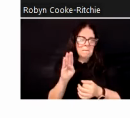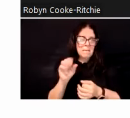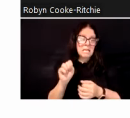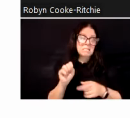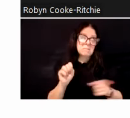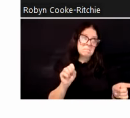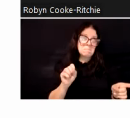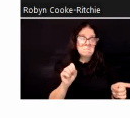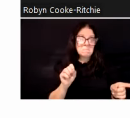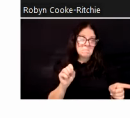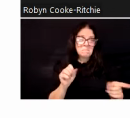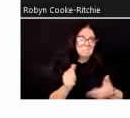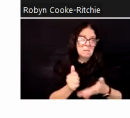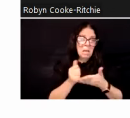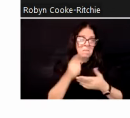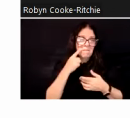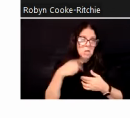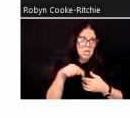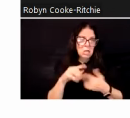place on the site for us.